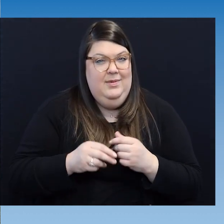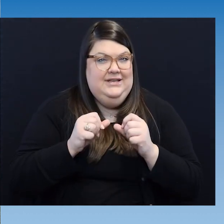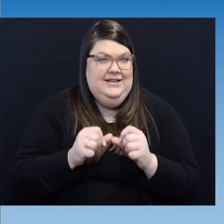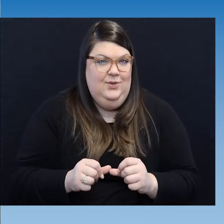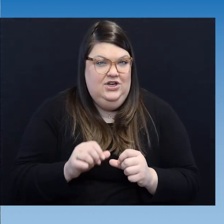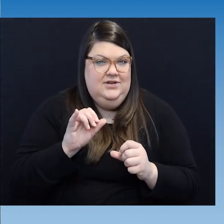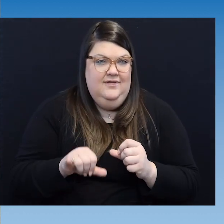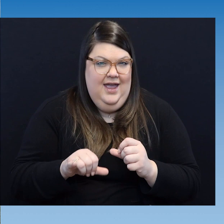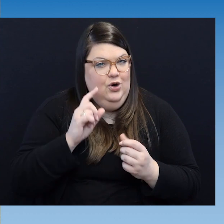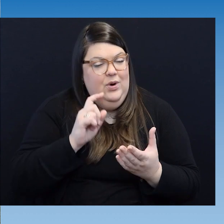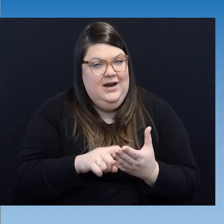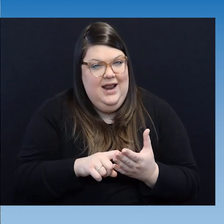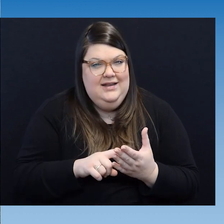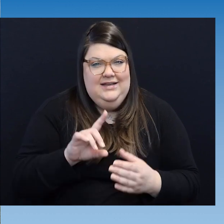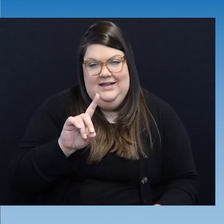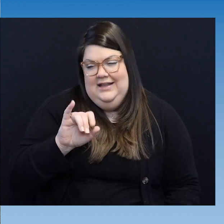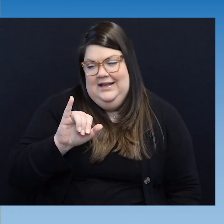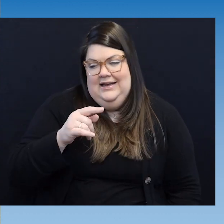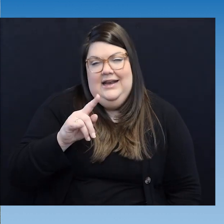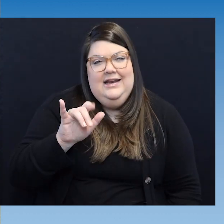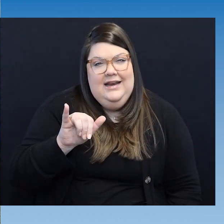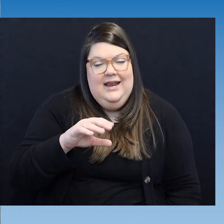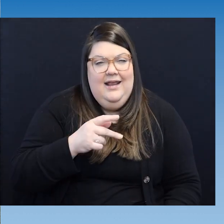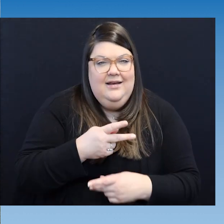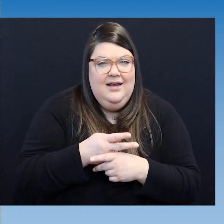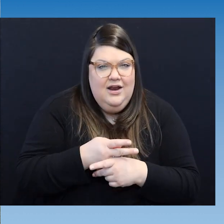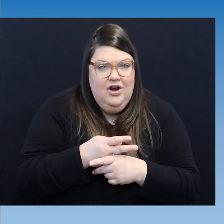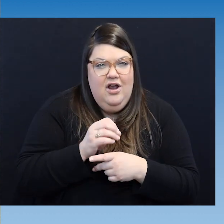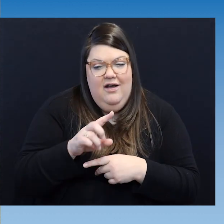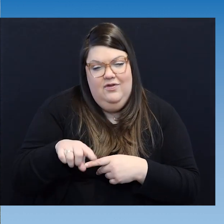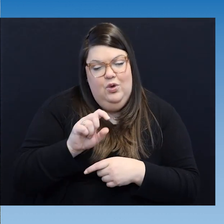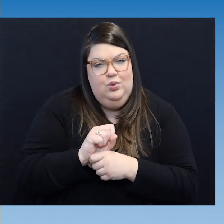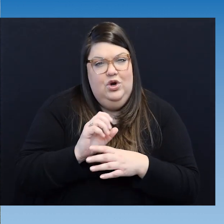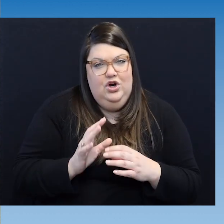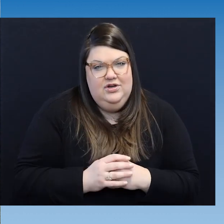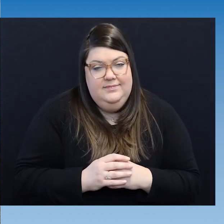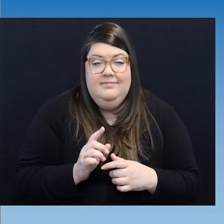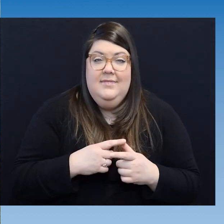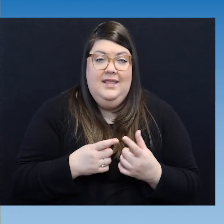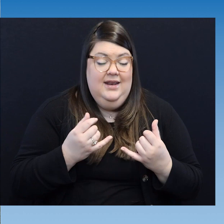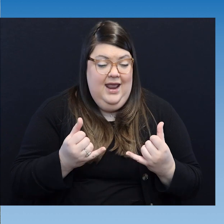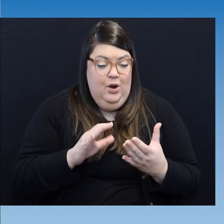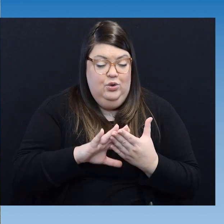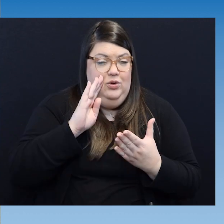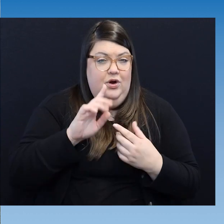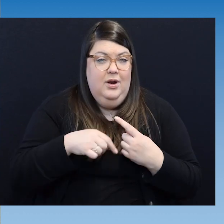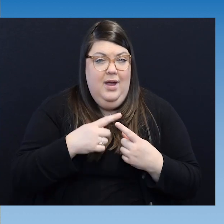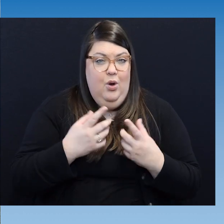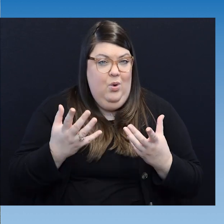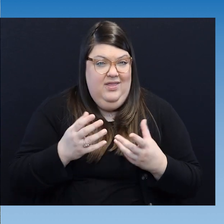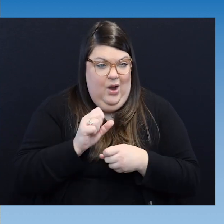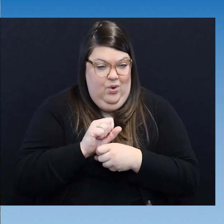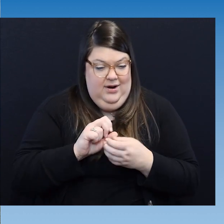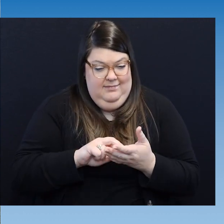that, recognizing the dignity and care of those workers. And then now to learn a little bit about what that work